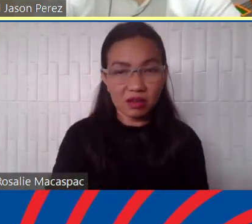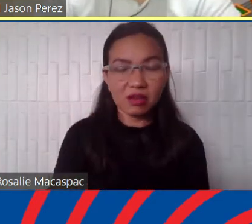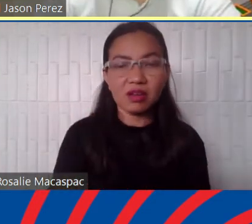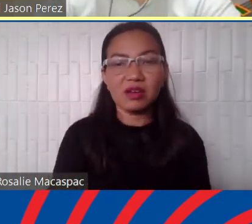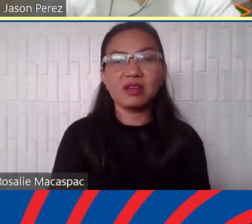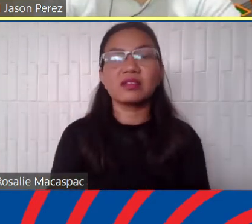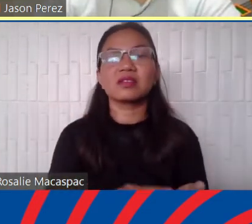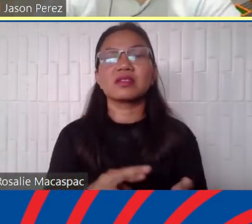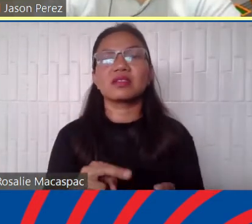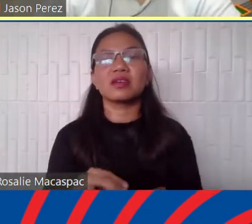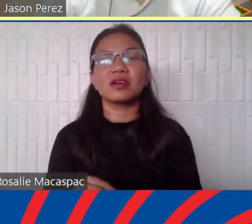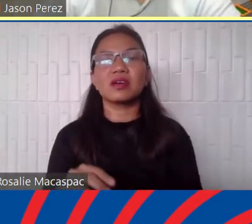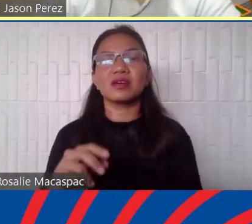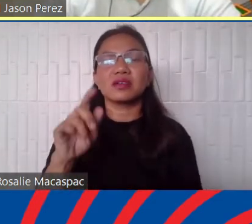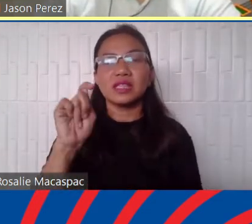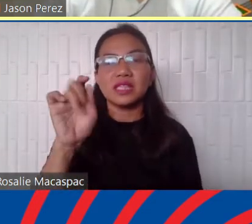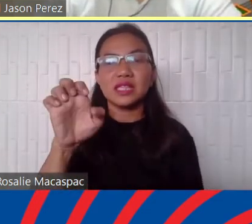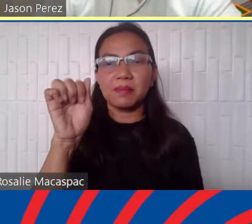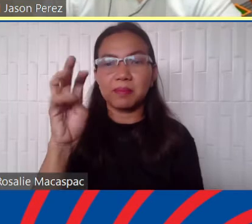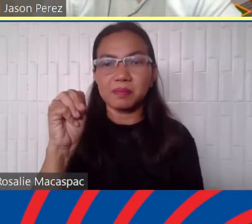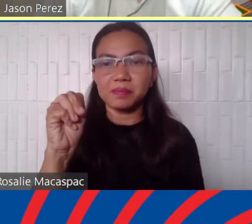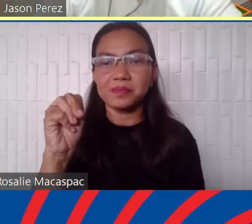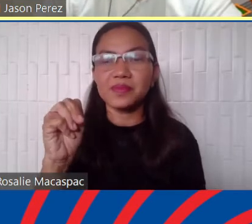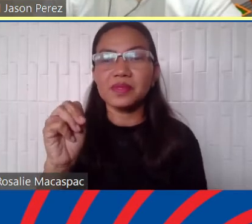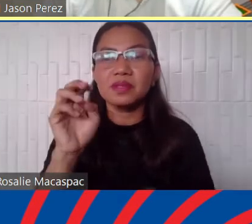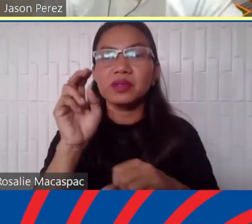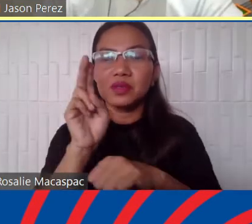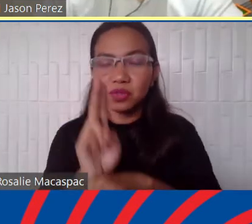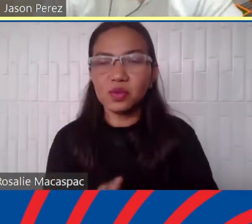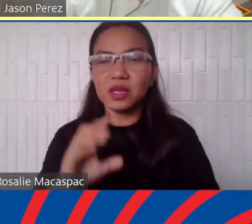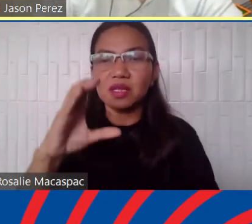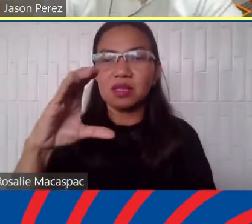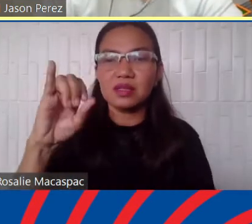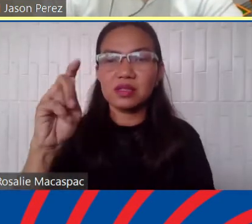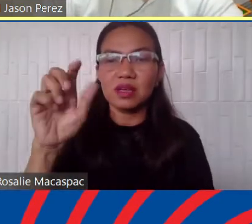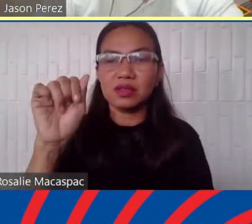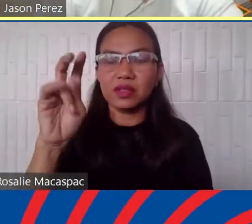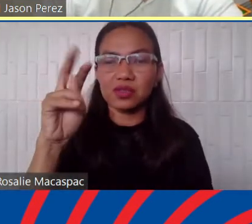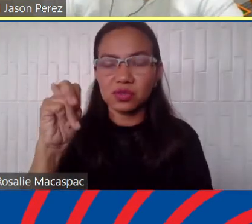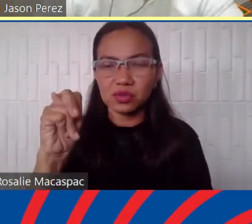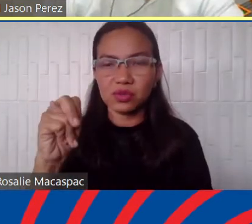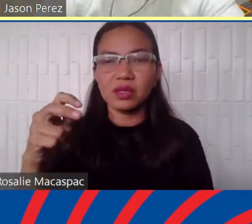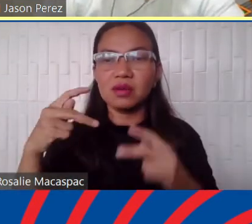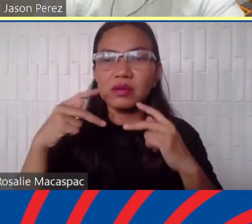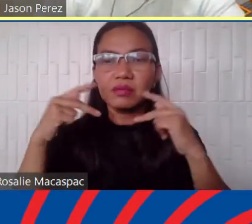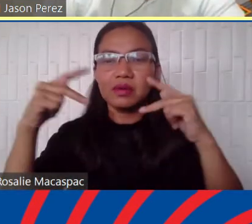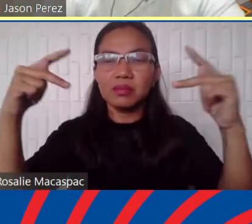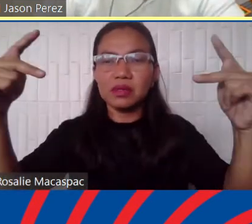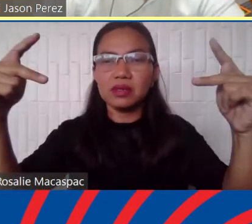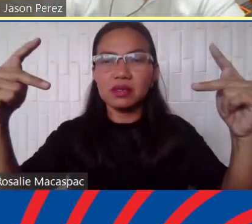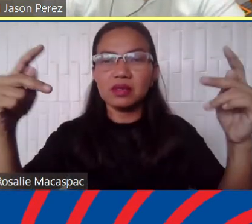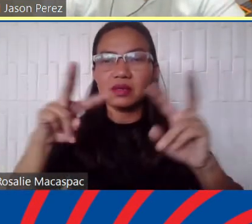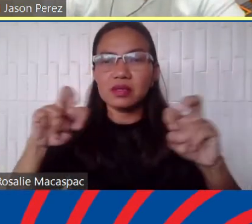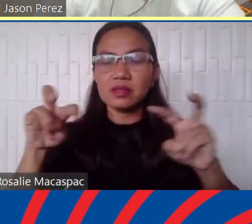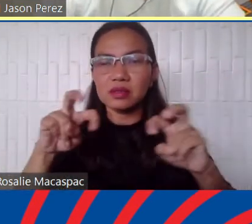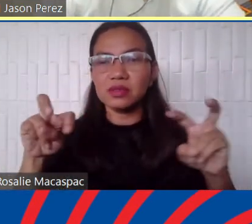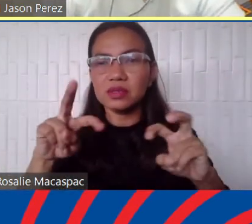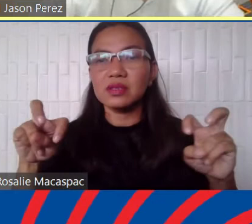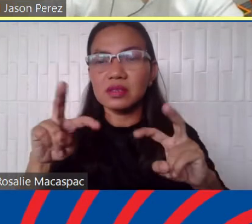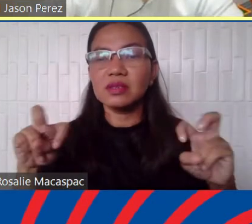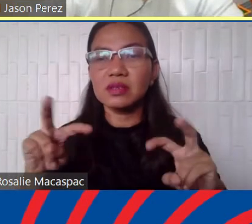di ba, sa Google. So, usually it's citations about their published research, but data can also be cited, no?